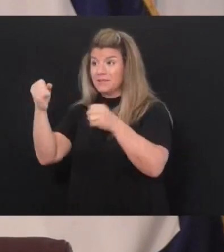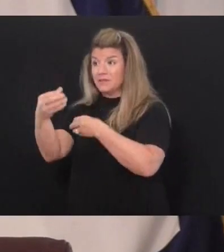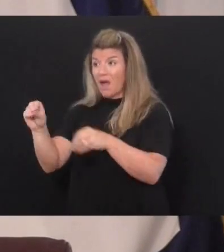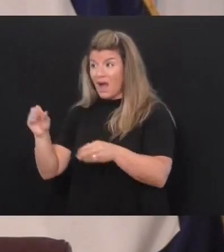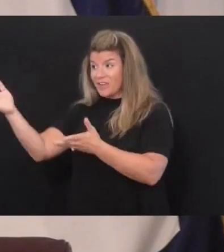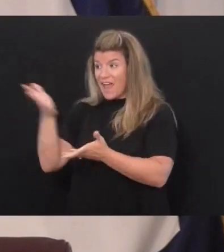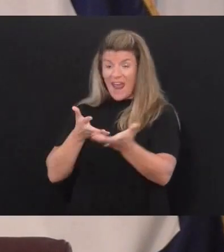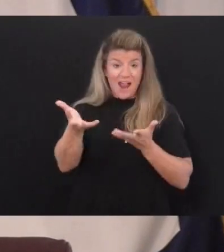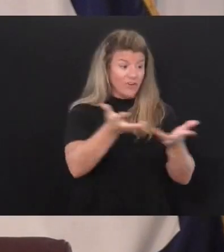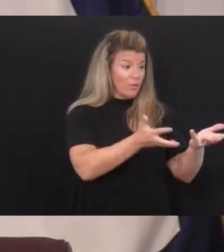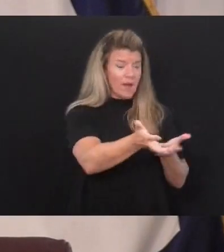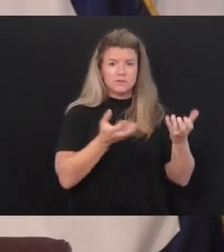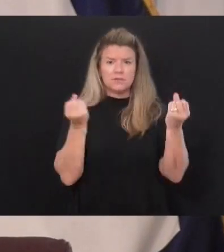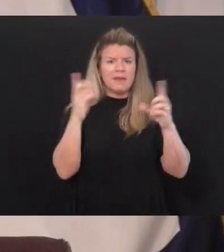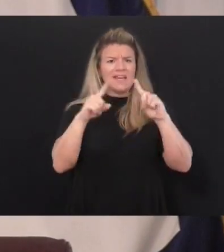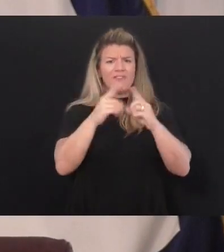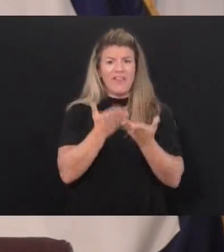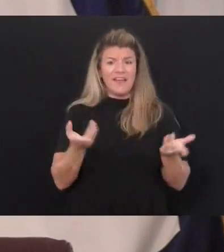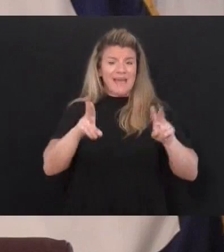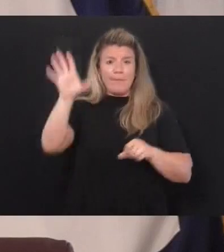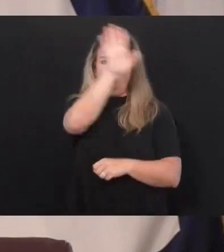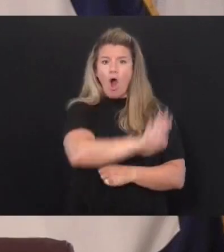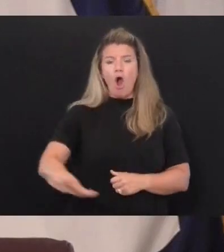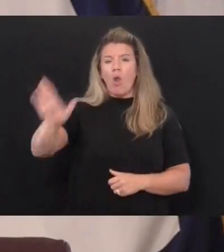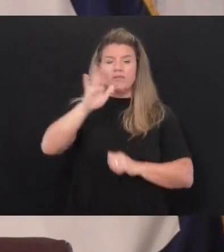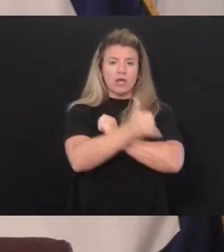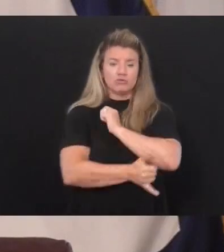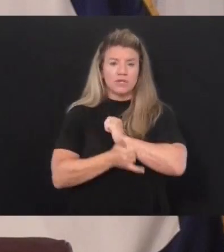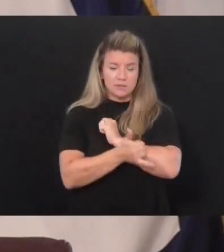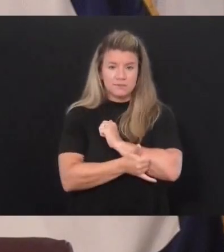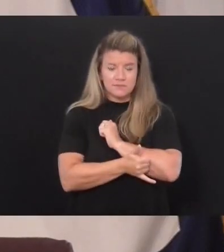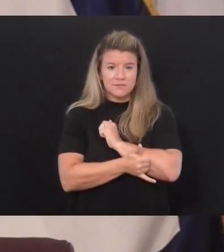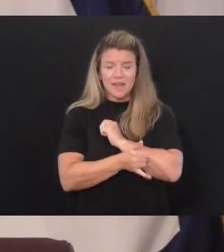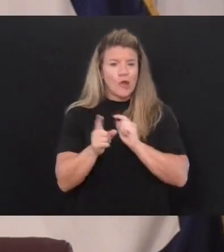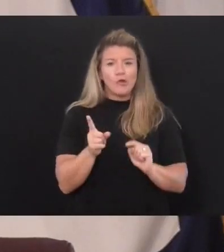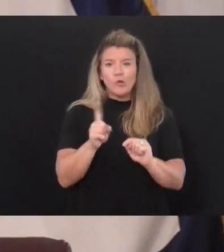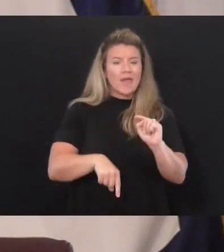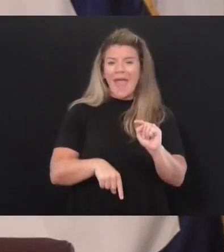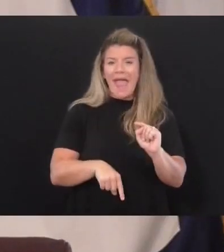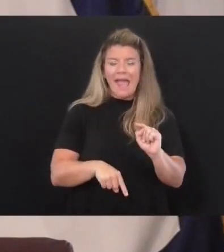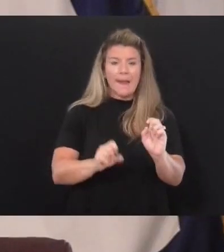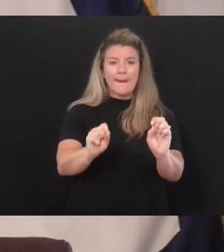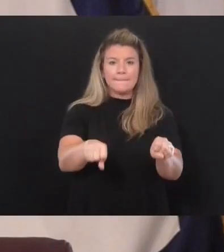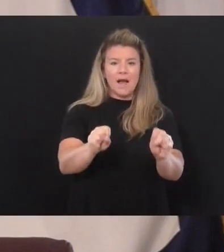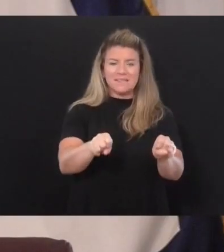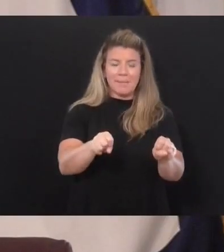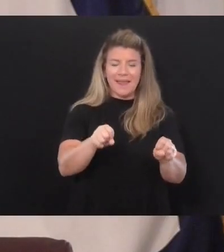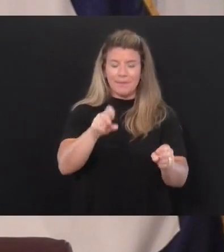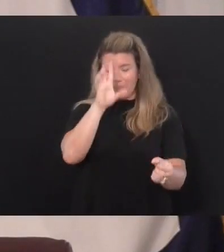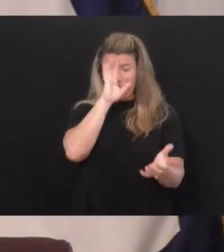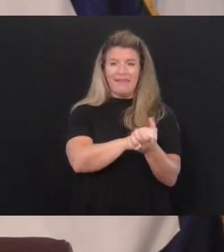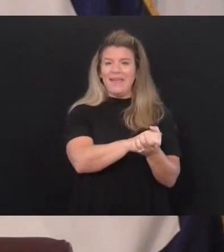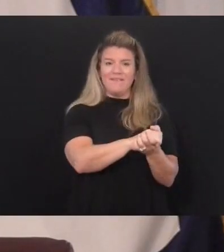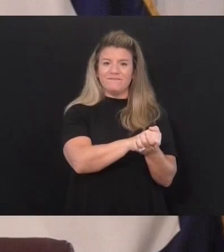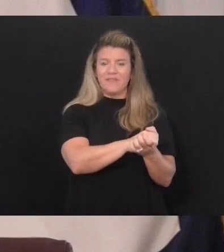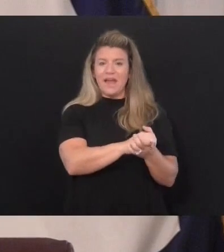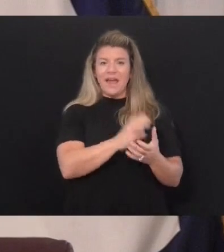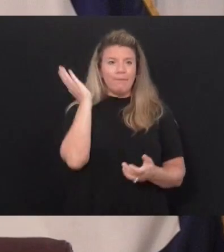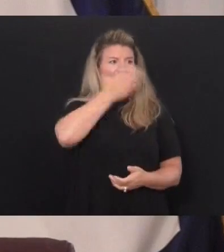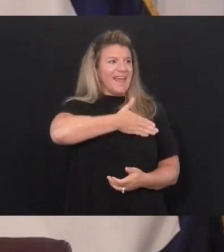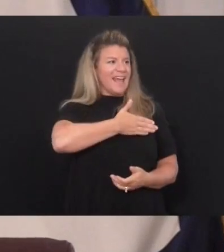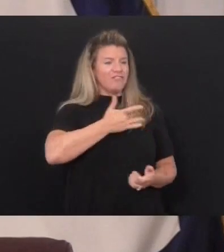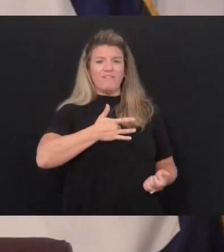Good afternoon. National Guard also welcomes Dr. Amjad to part of the effort here going forward. Busy